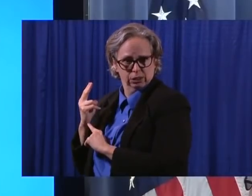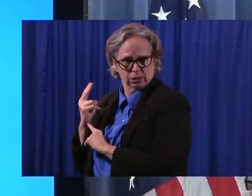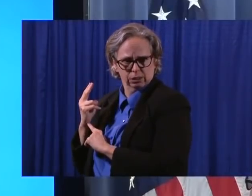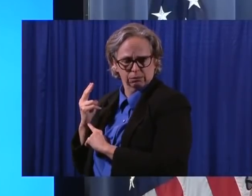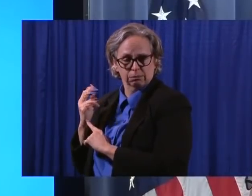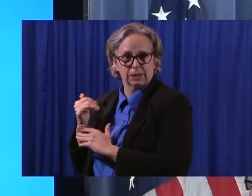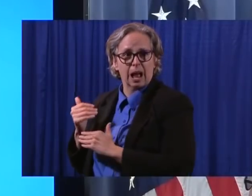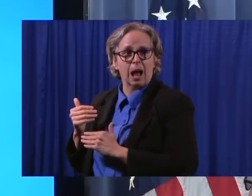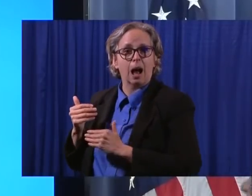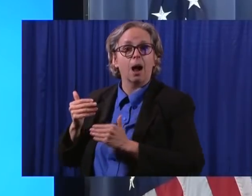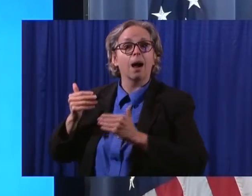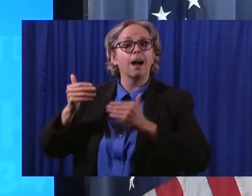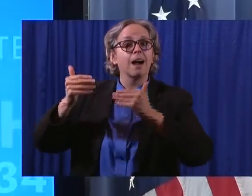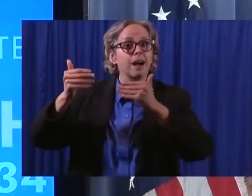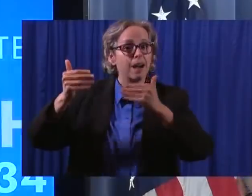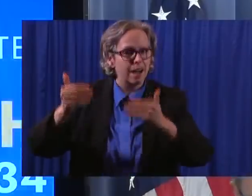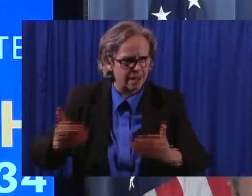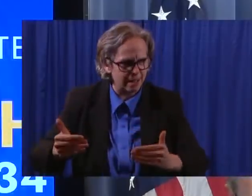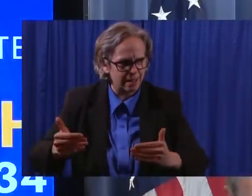we could.